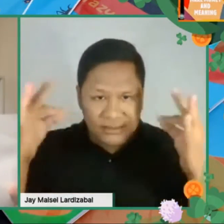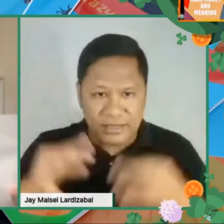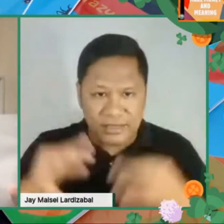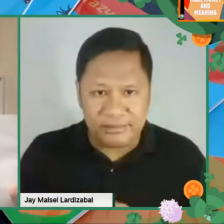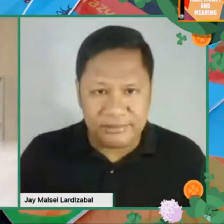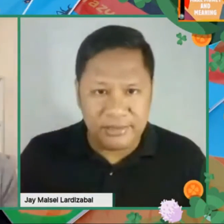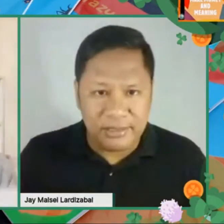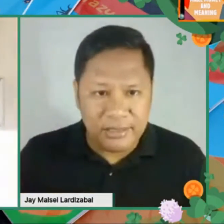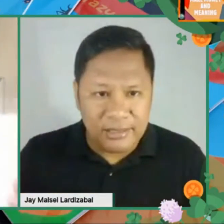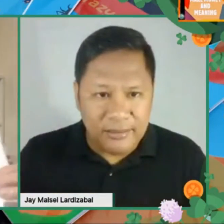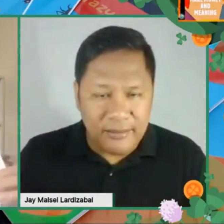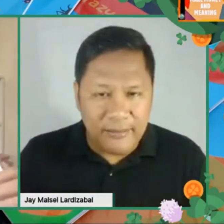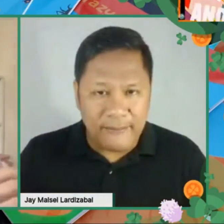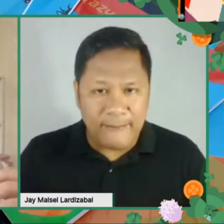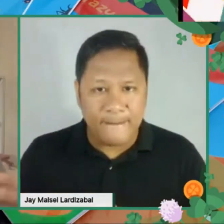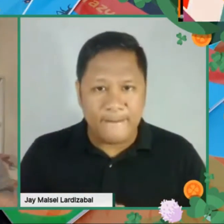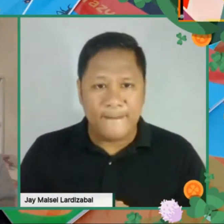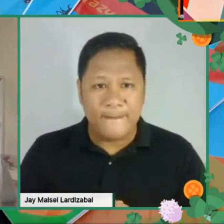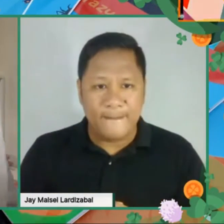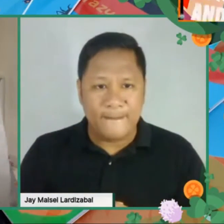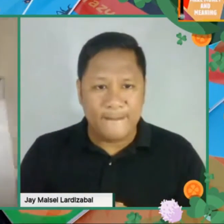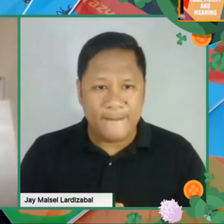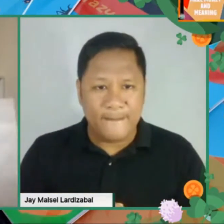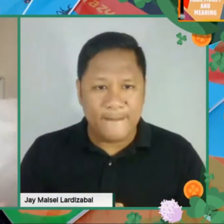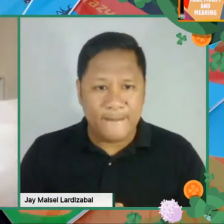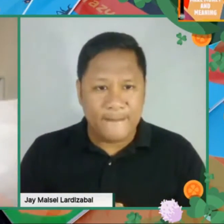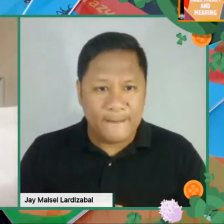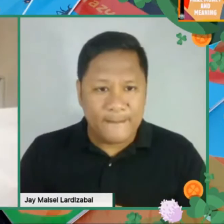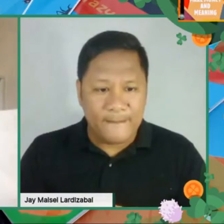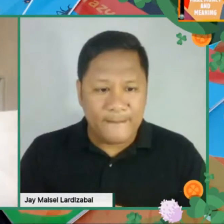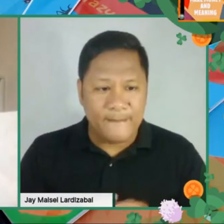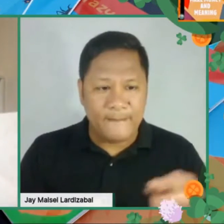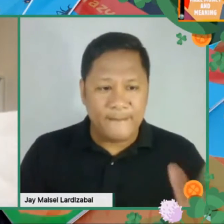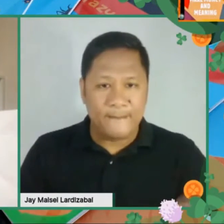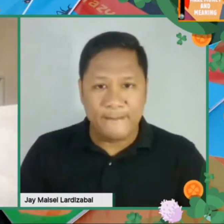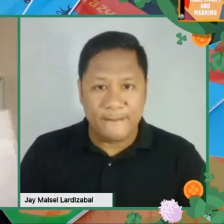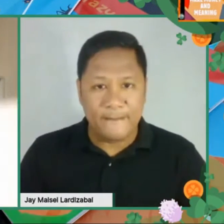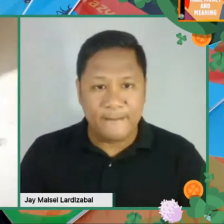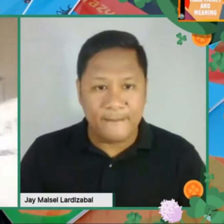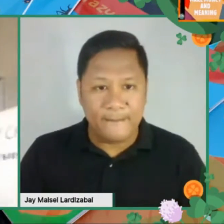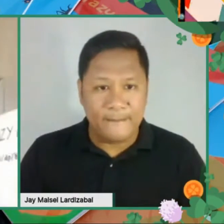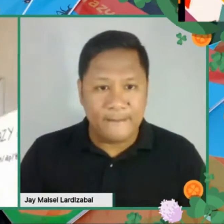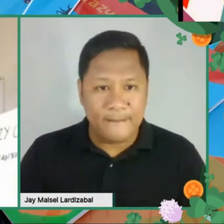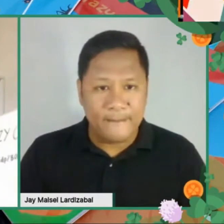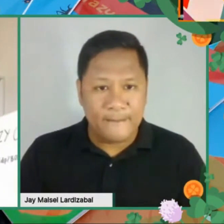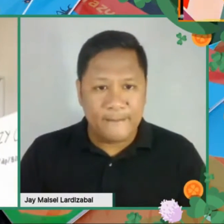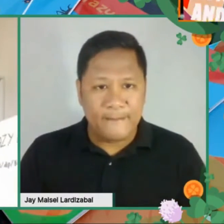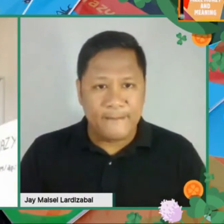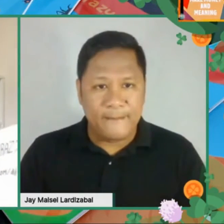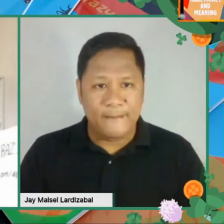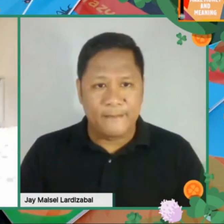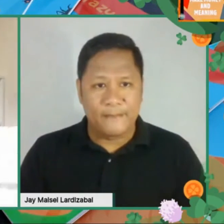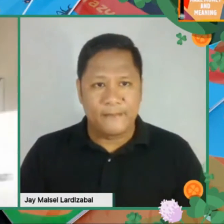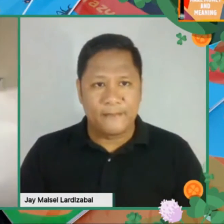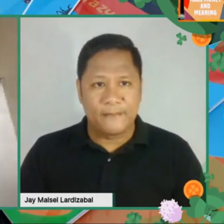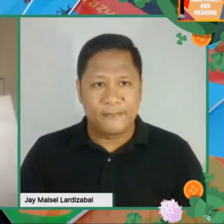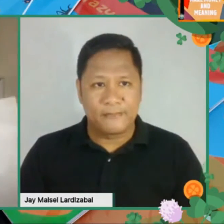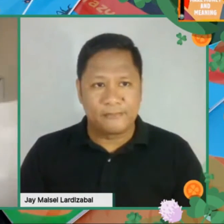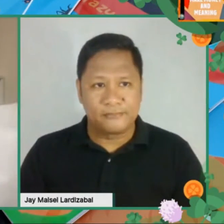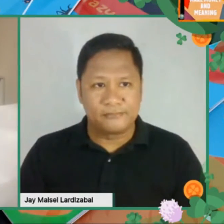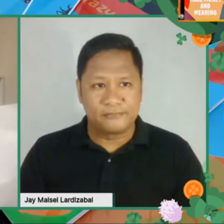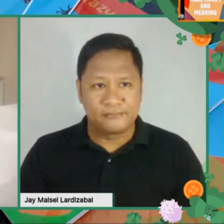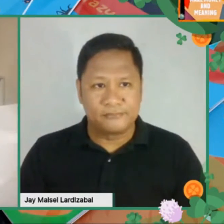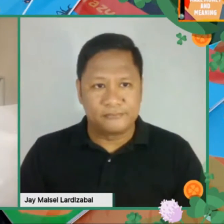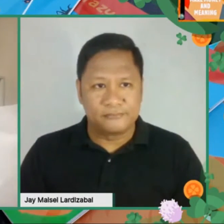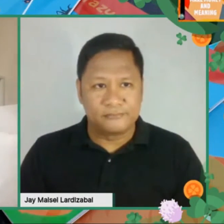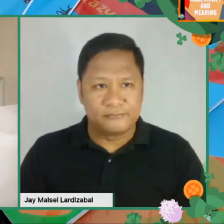yung or Yes, and yung I can they see Amazon.com. Yes, yung